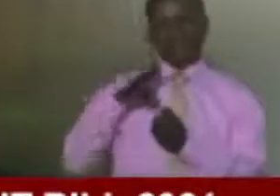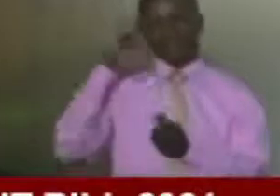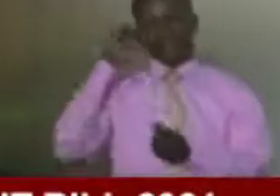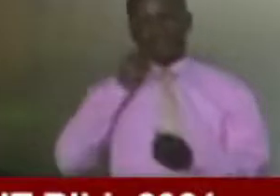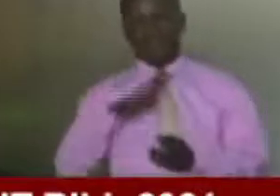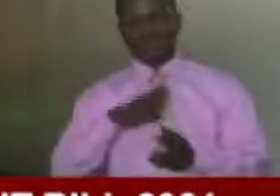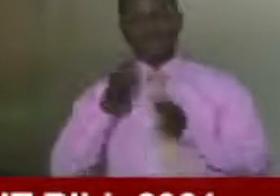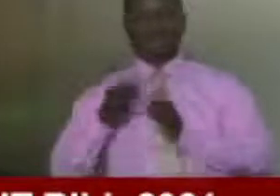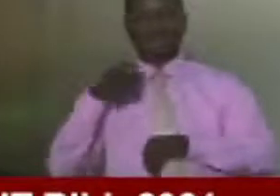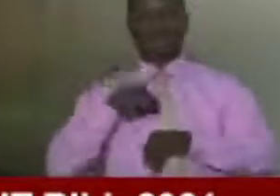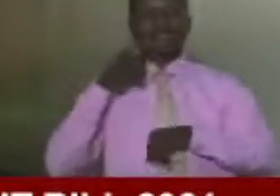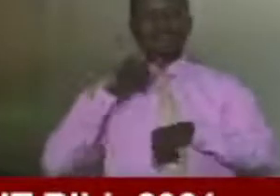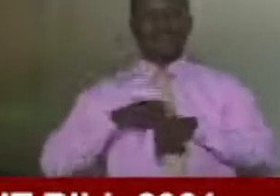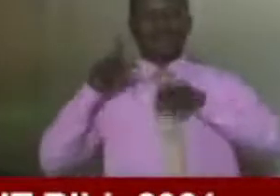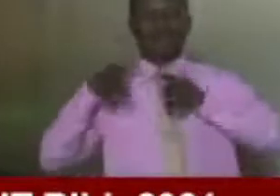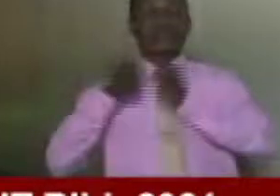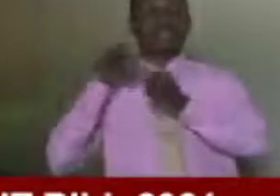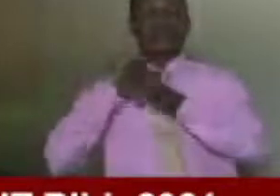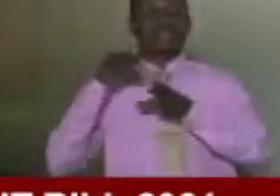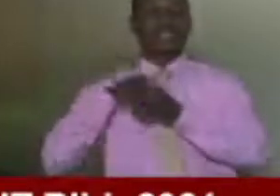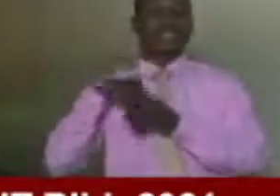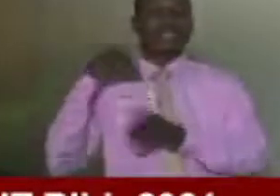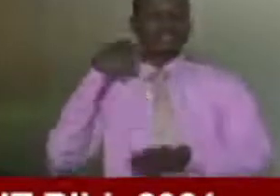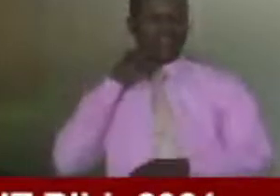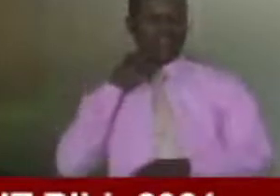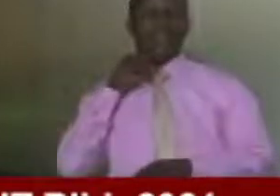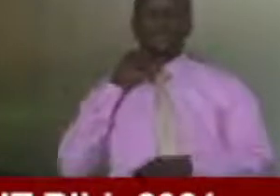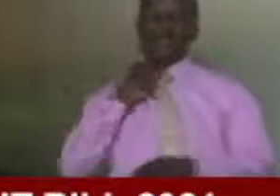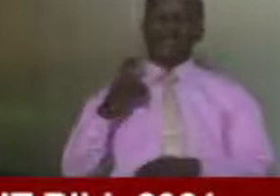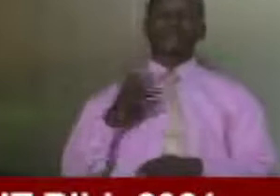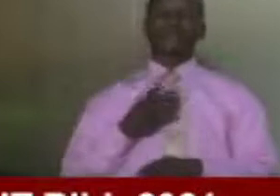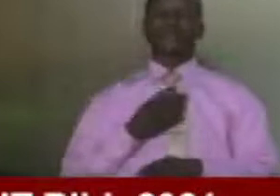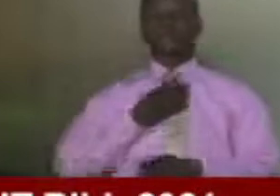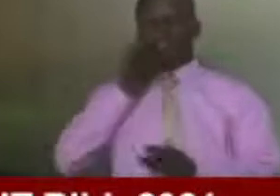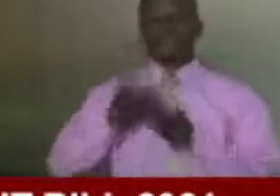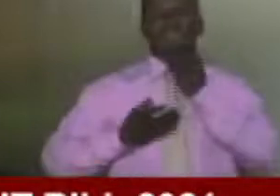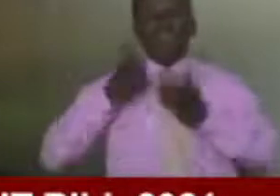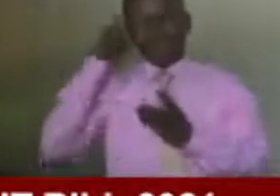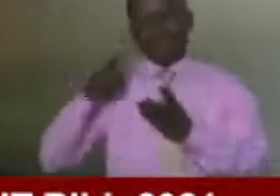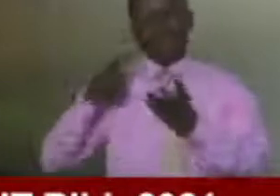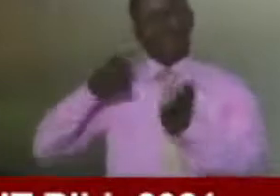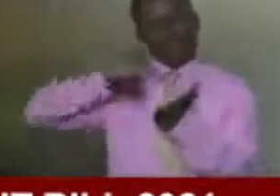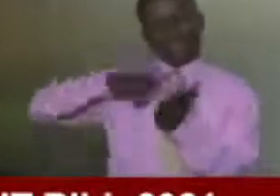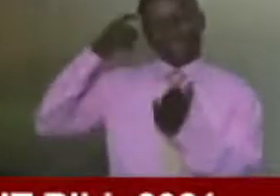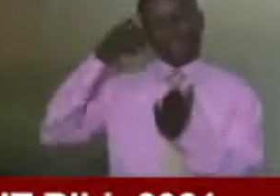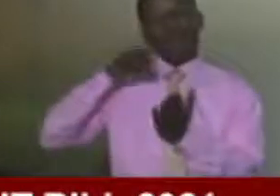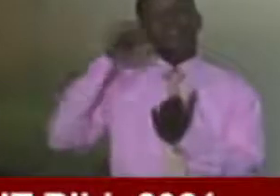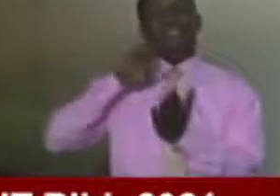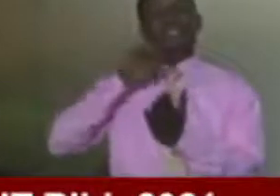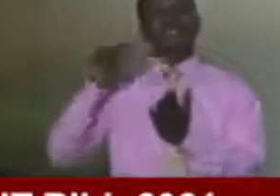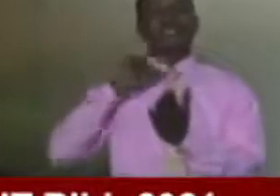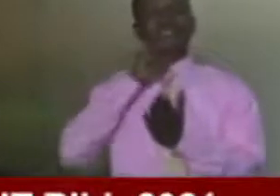is a time people with disabilities in Nigeria are clamoring for the passage of this bill, it is now. The reason is